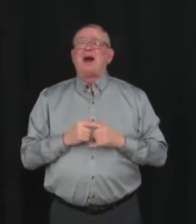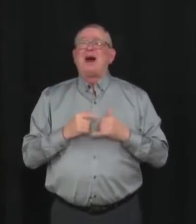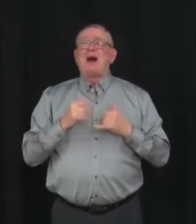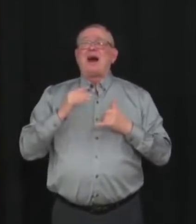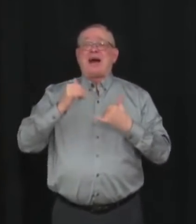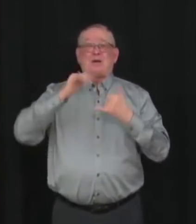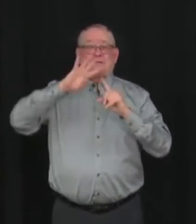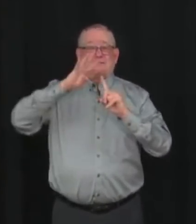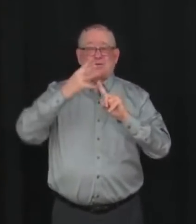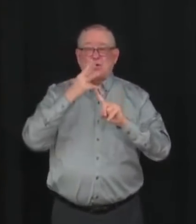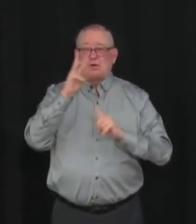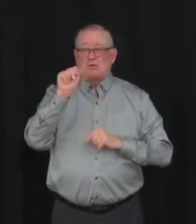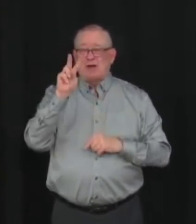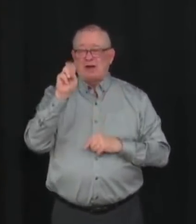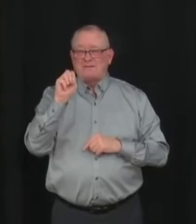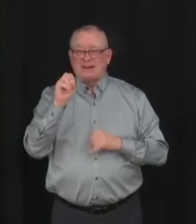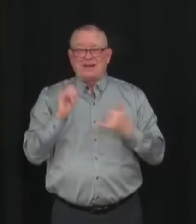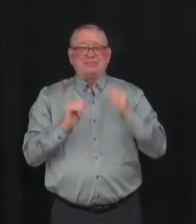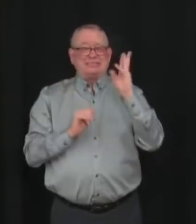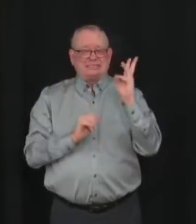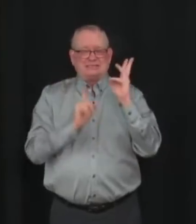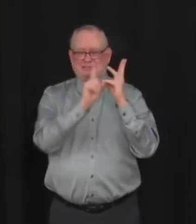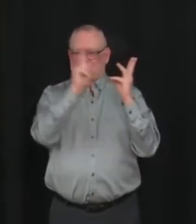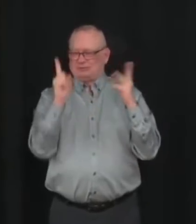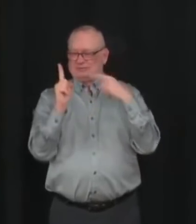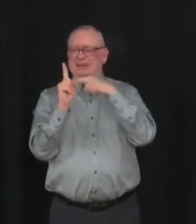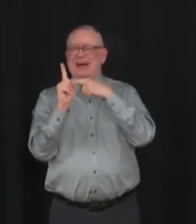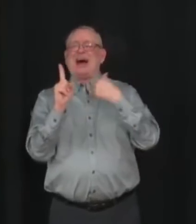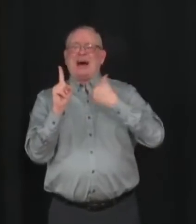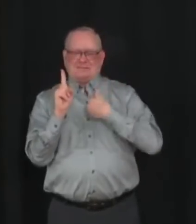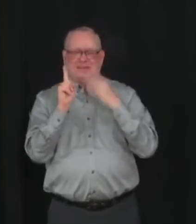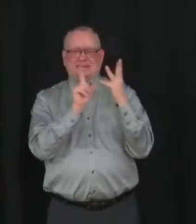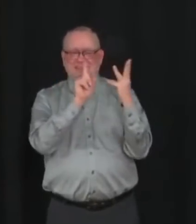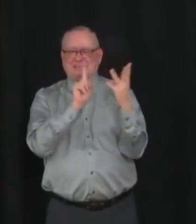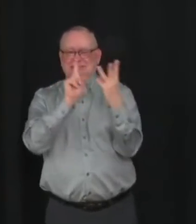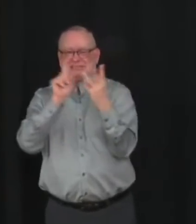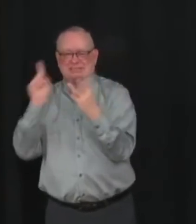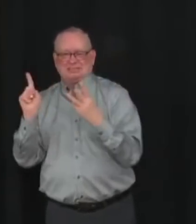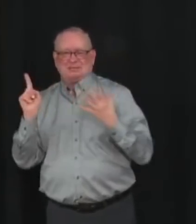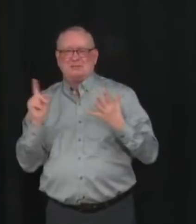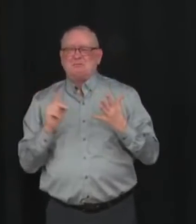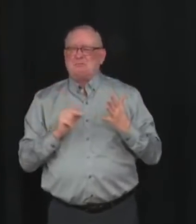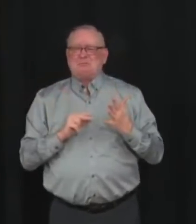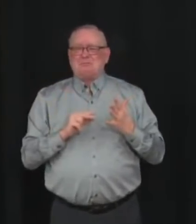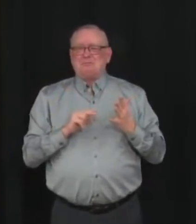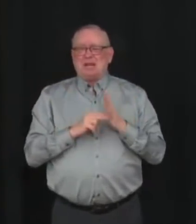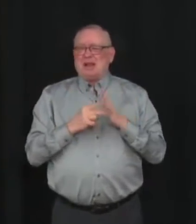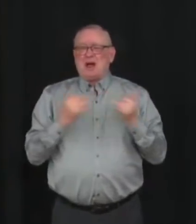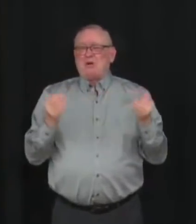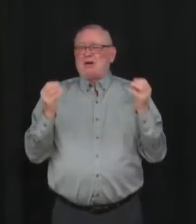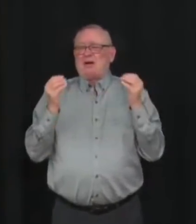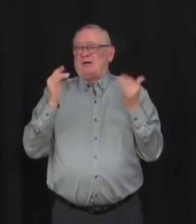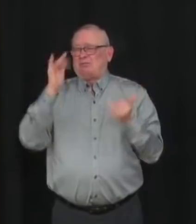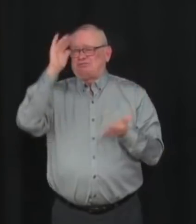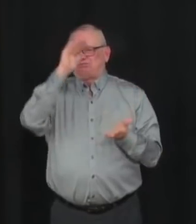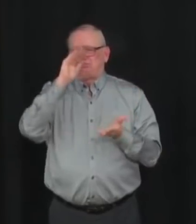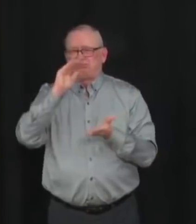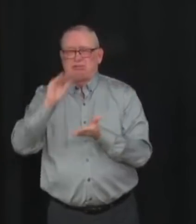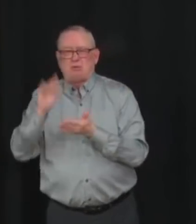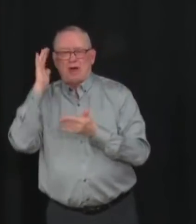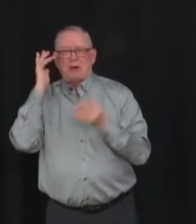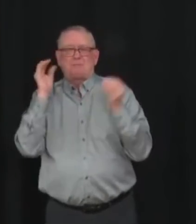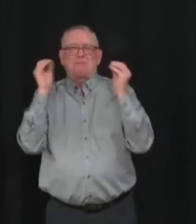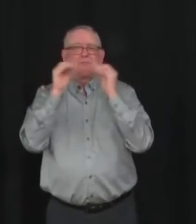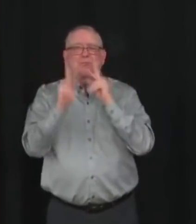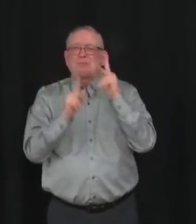that ratio is dropping even more with the Omicron variant. Fortunately, we have additional monitoring tools to help us gauge the level